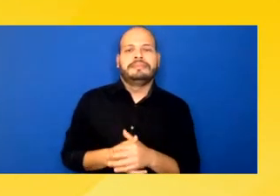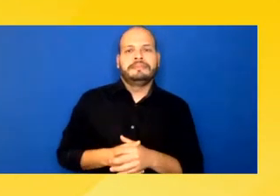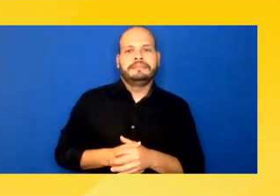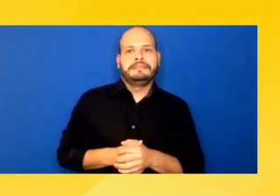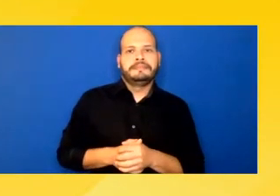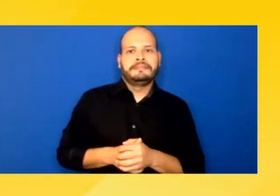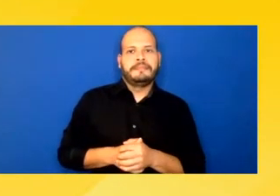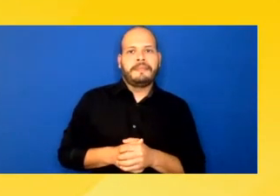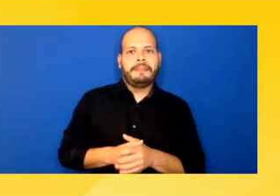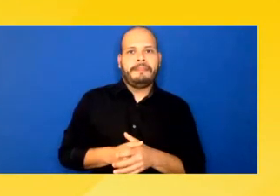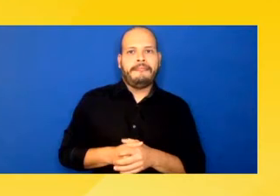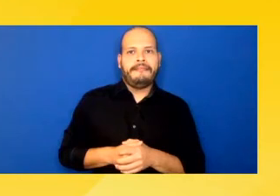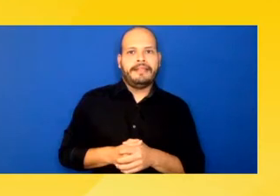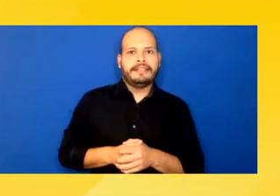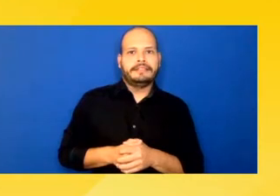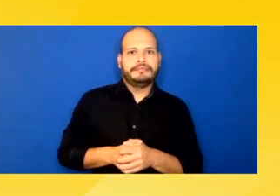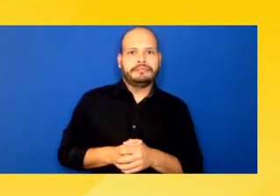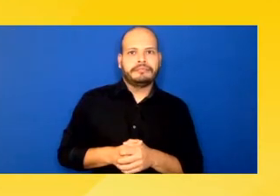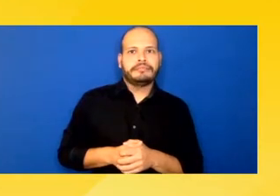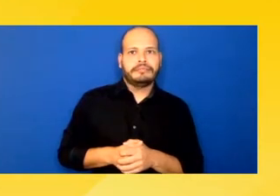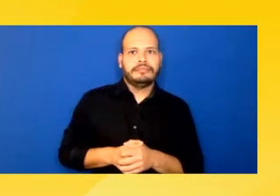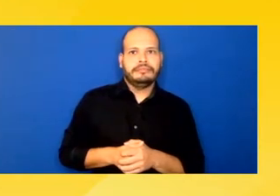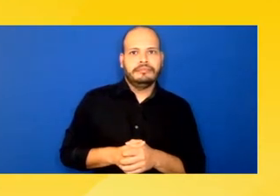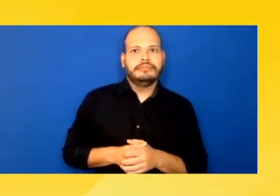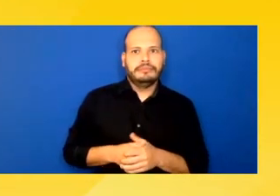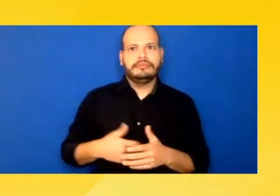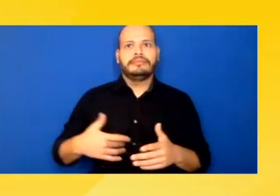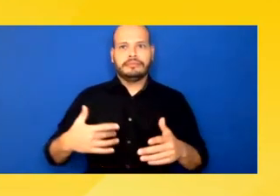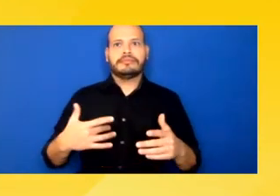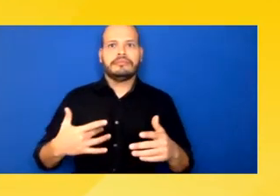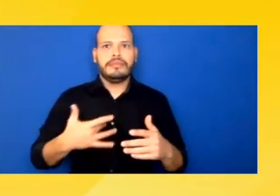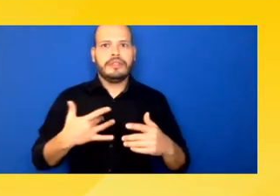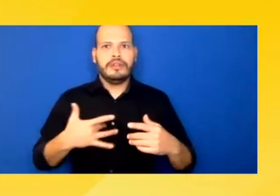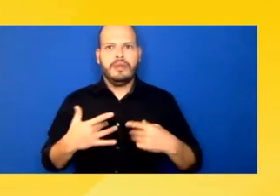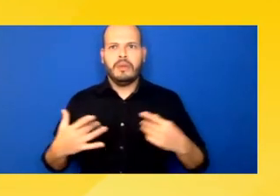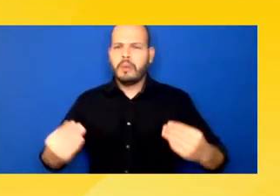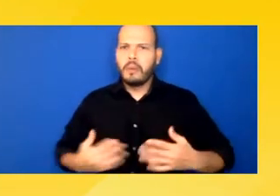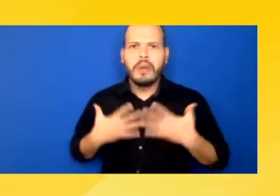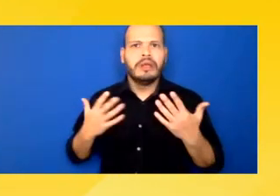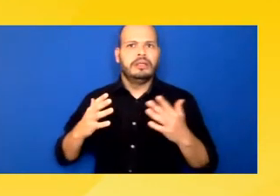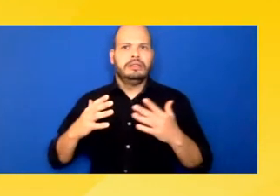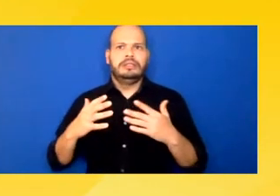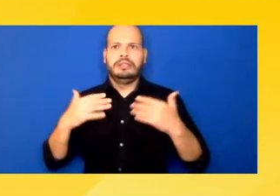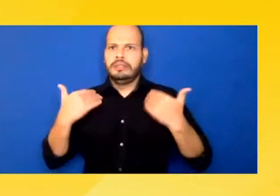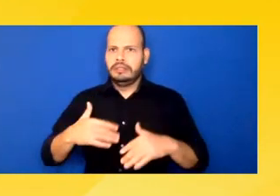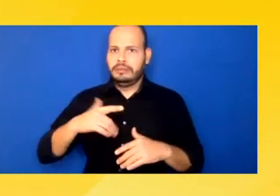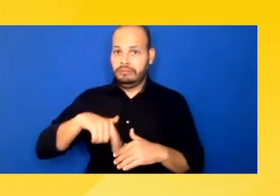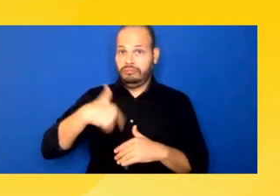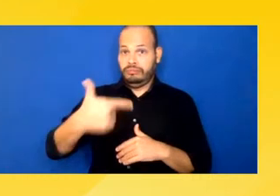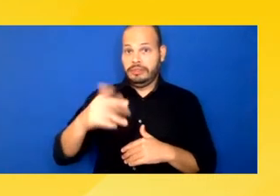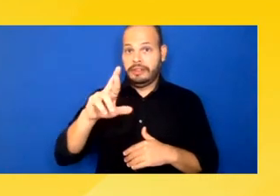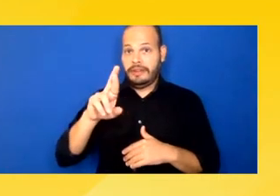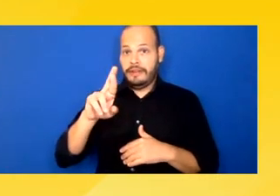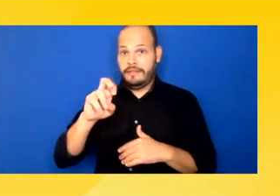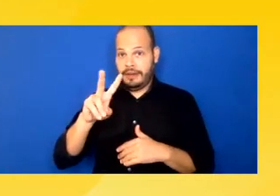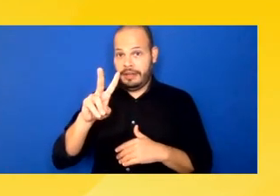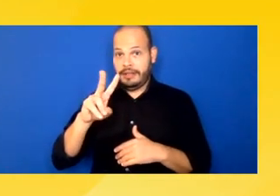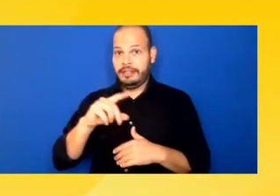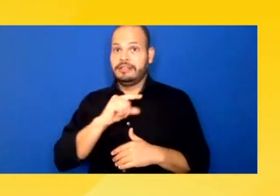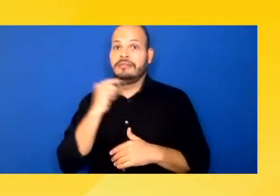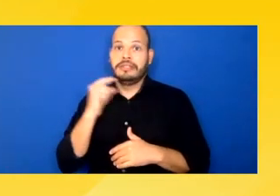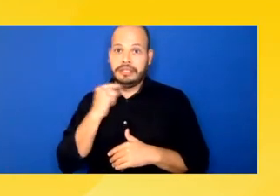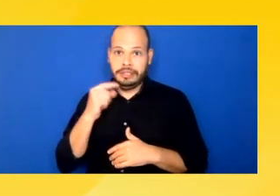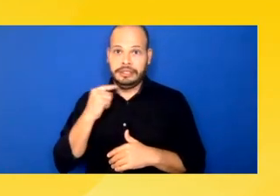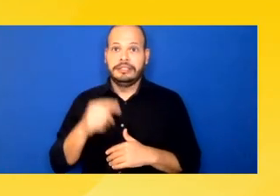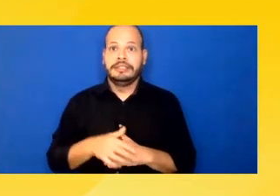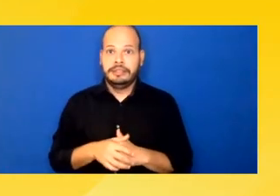am re Cass and Dr Adam speak to us for a few more minutes here CH send us out from here what a what a